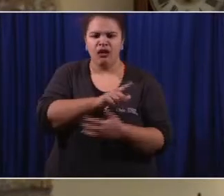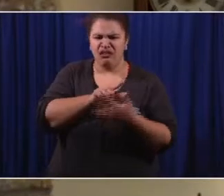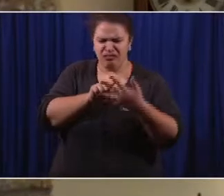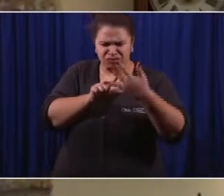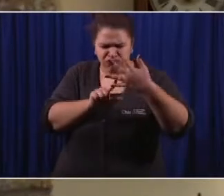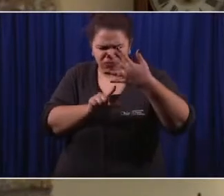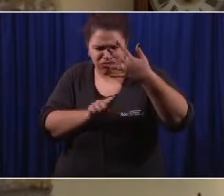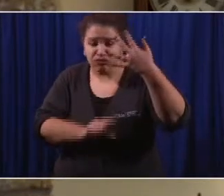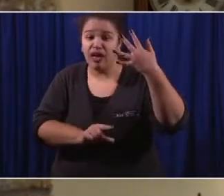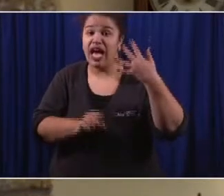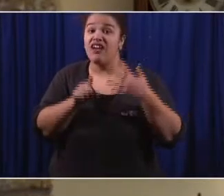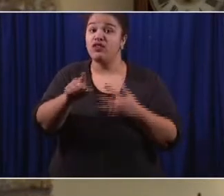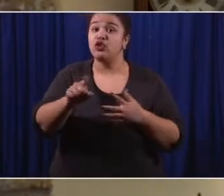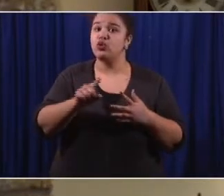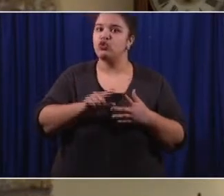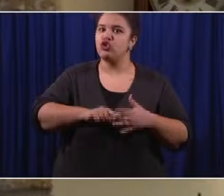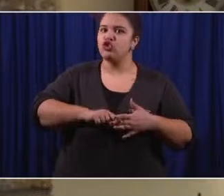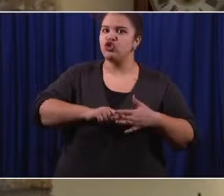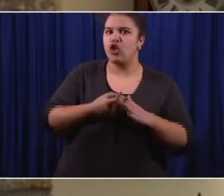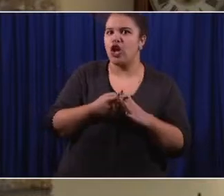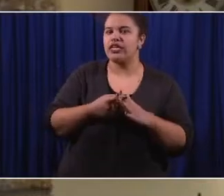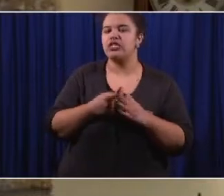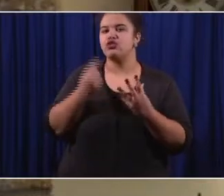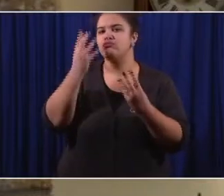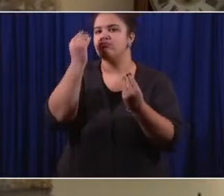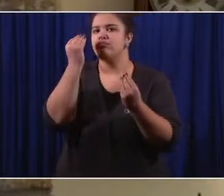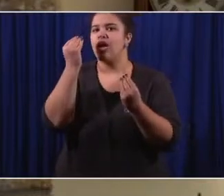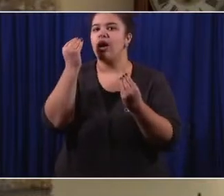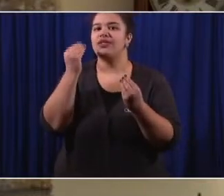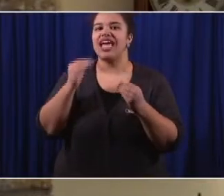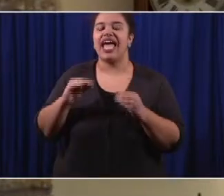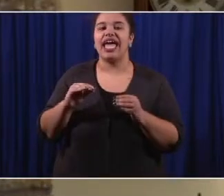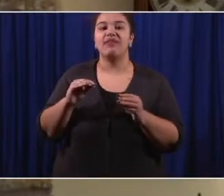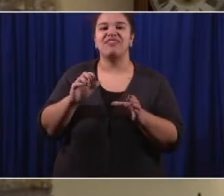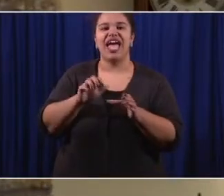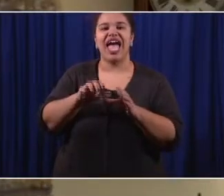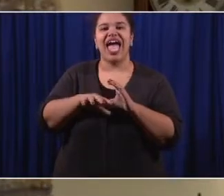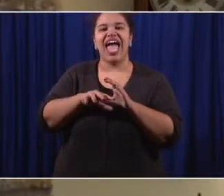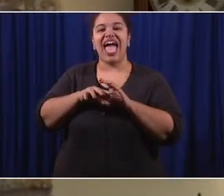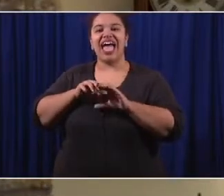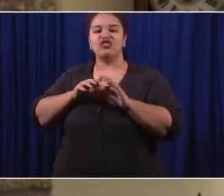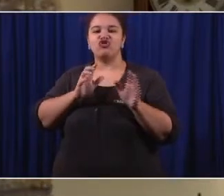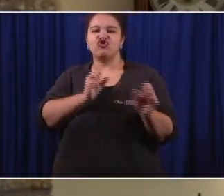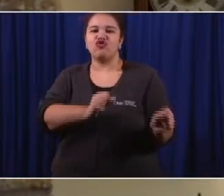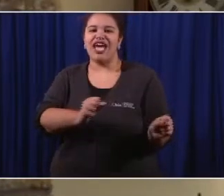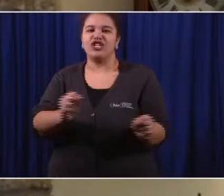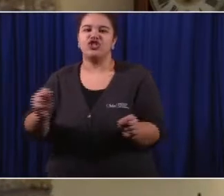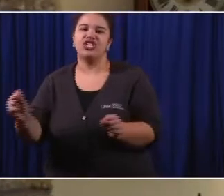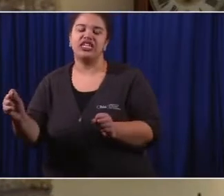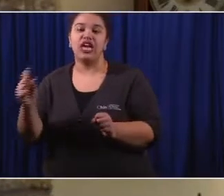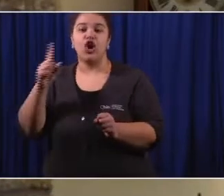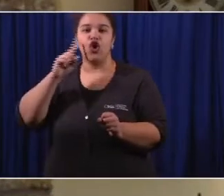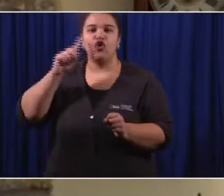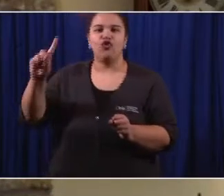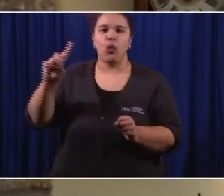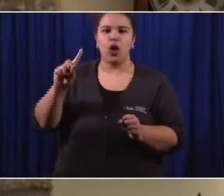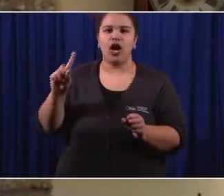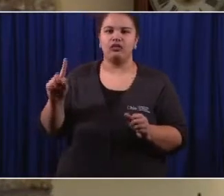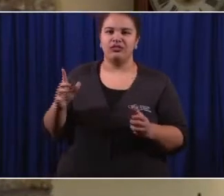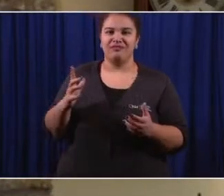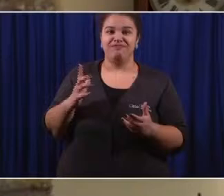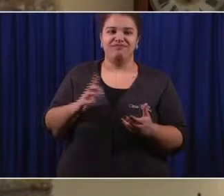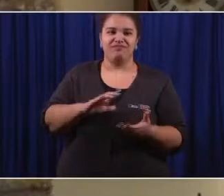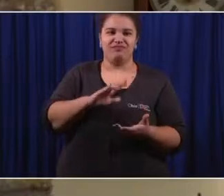exit strategy? Because you continue to say that Ohio's open, but businesses are operating at less than 50%, and many will not